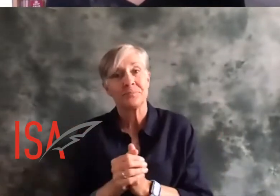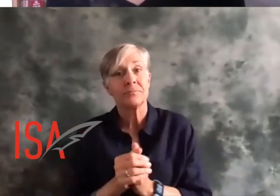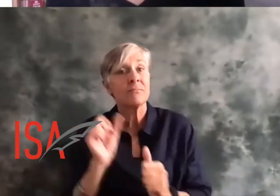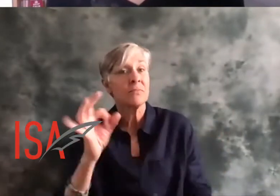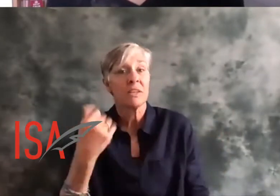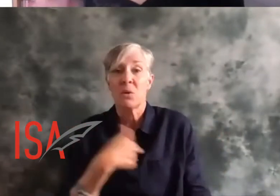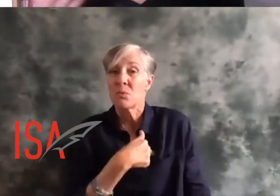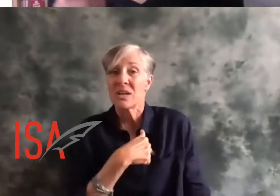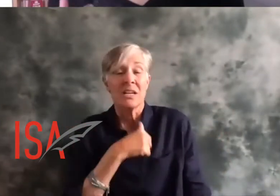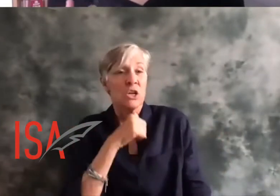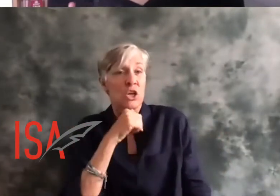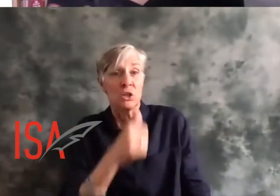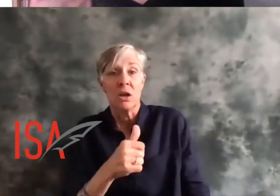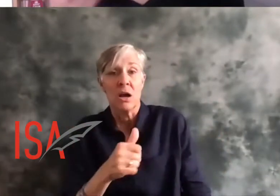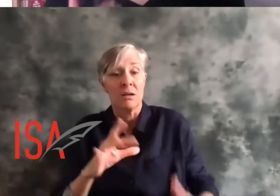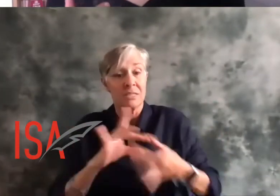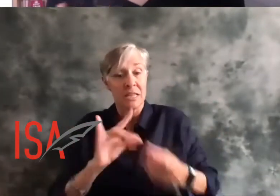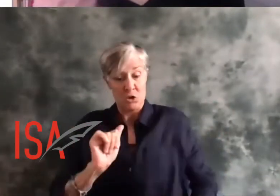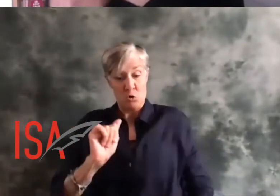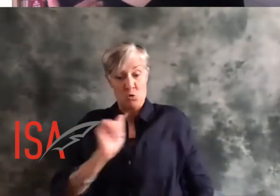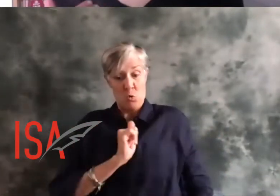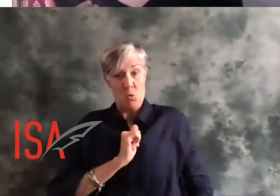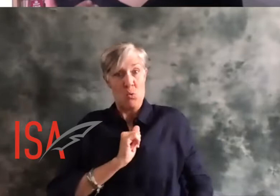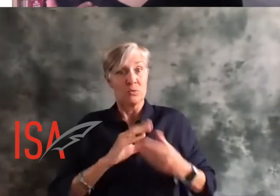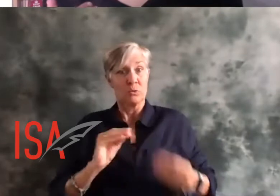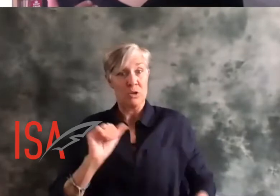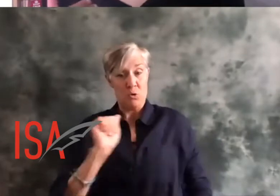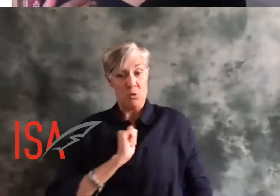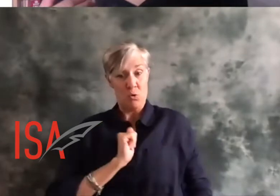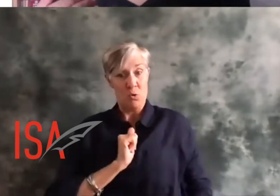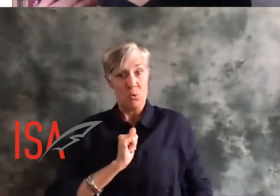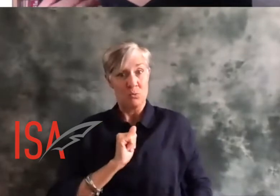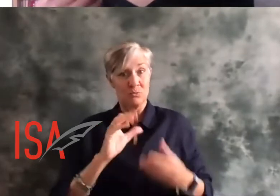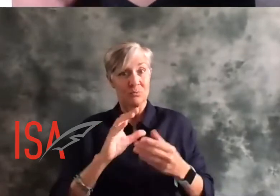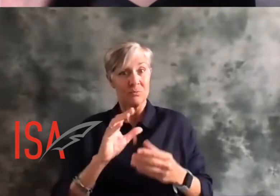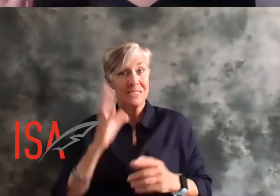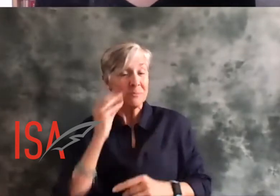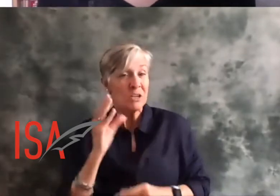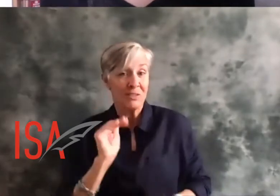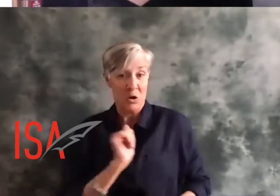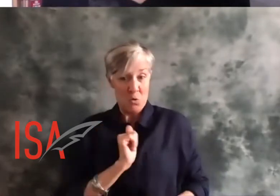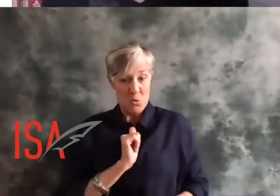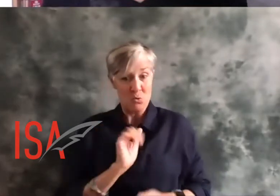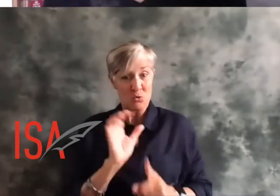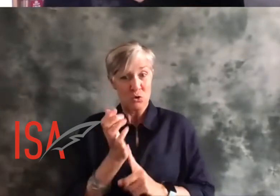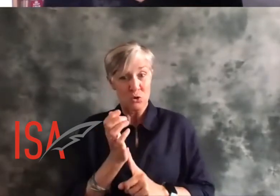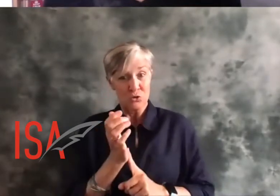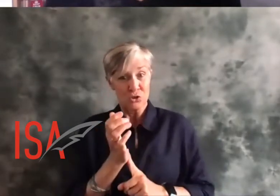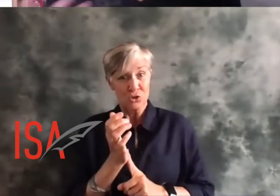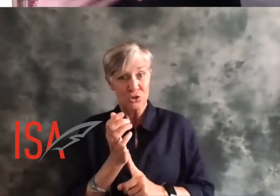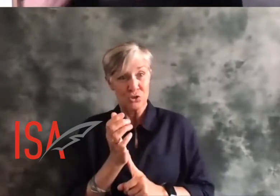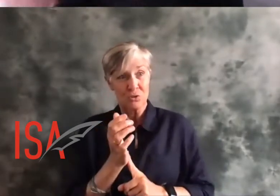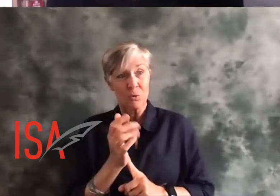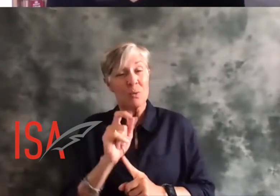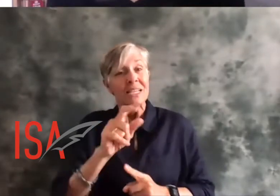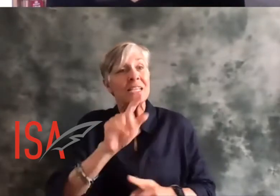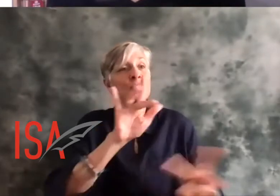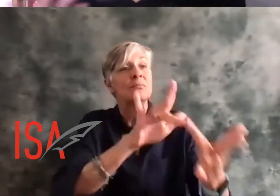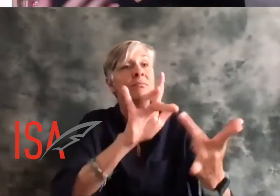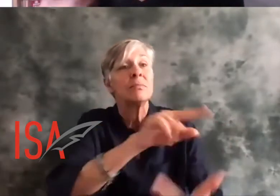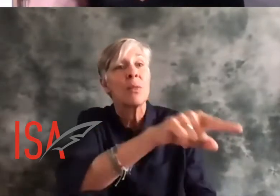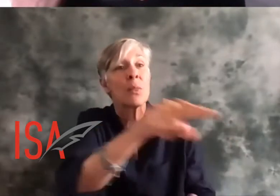not telling our own story of our own experience and our own culture, we need to consult people to check